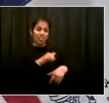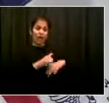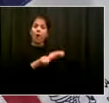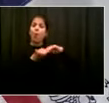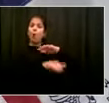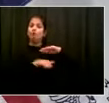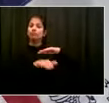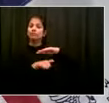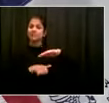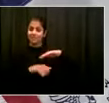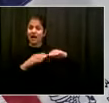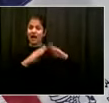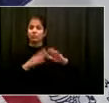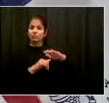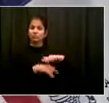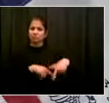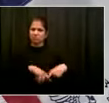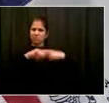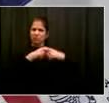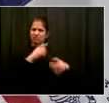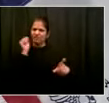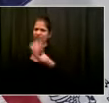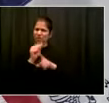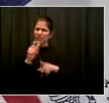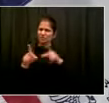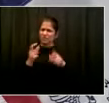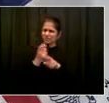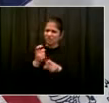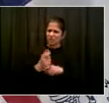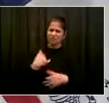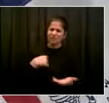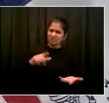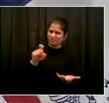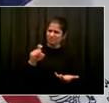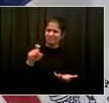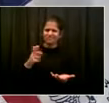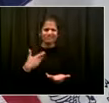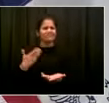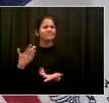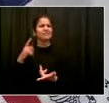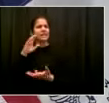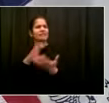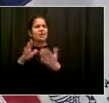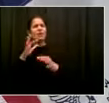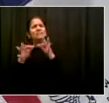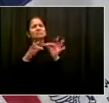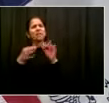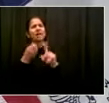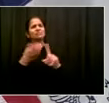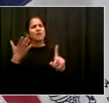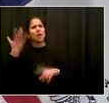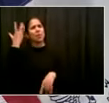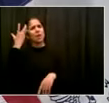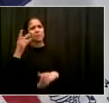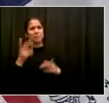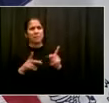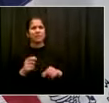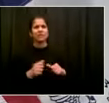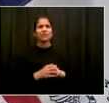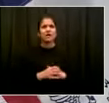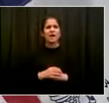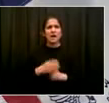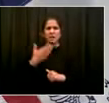City residents and needs to be reconsidered. Will you just elaborate on why it could be harmful to the residents